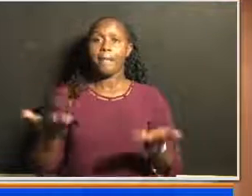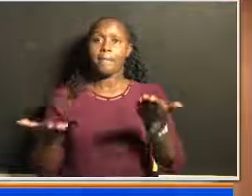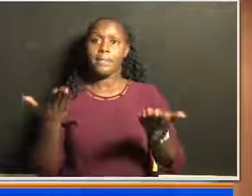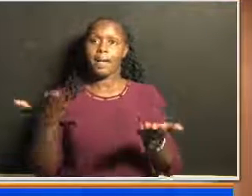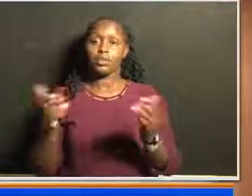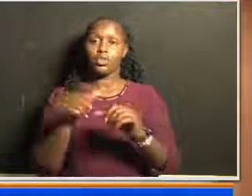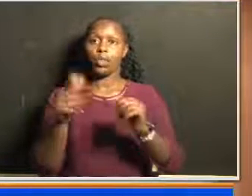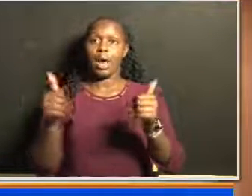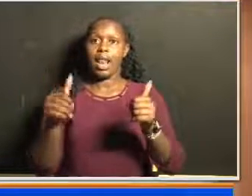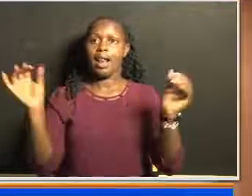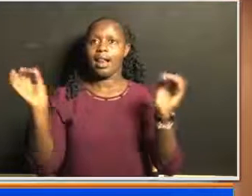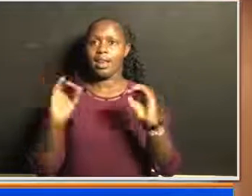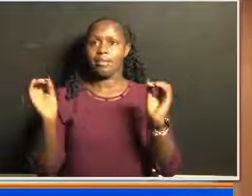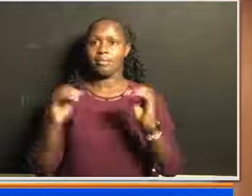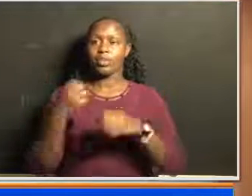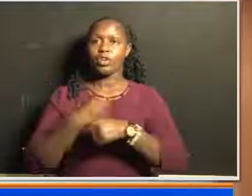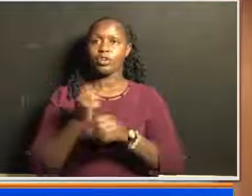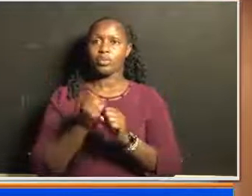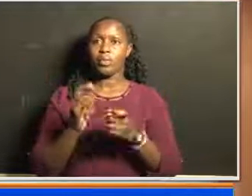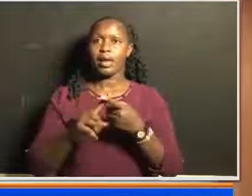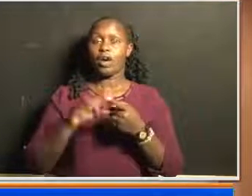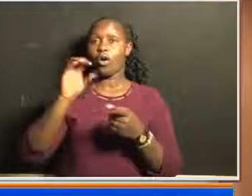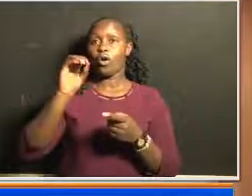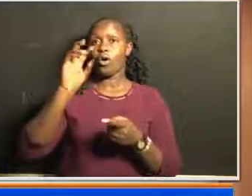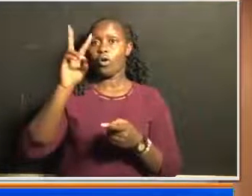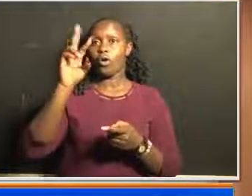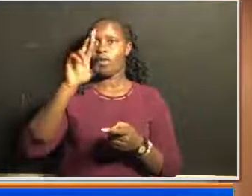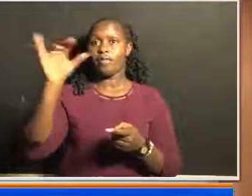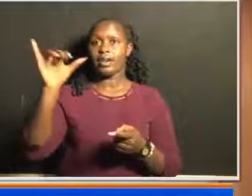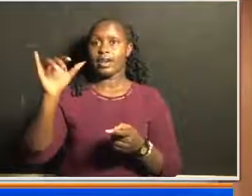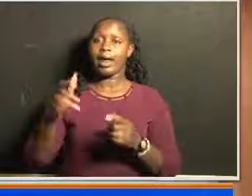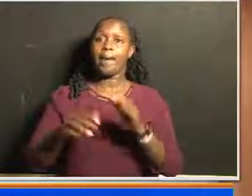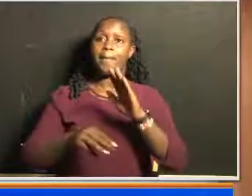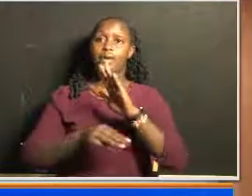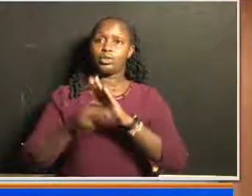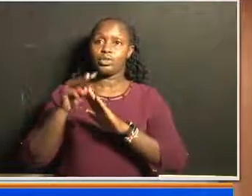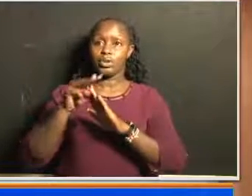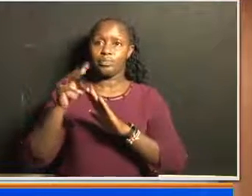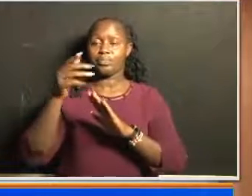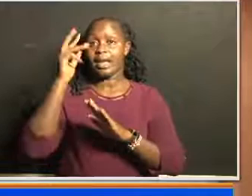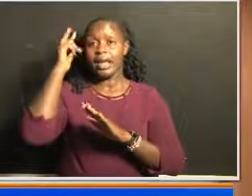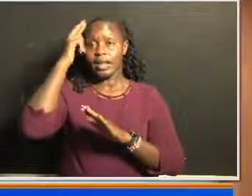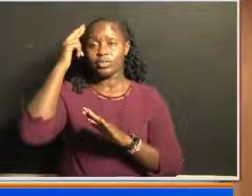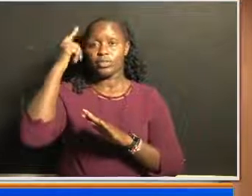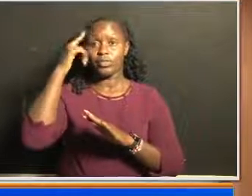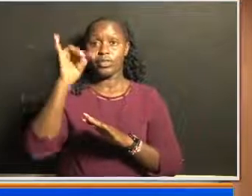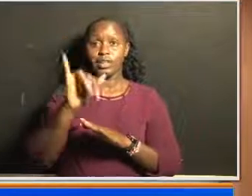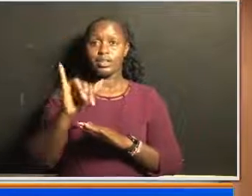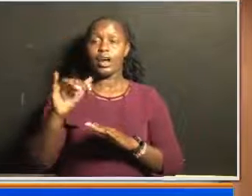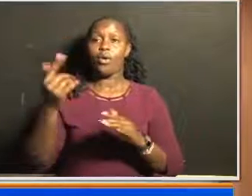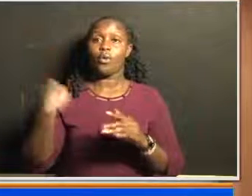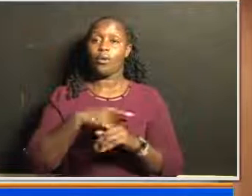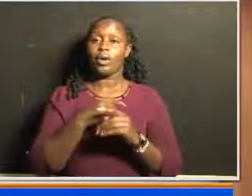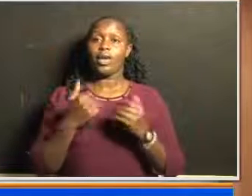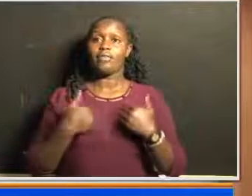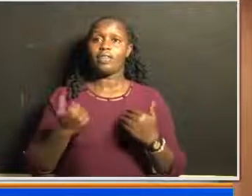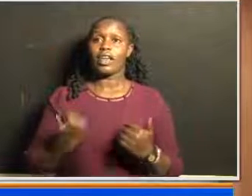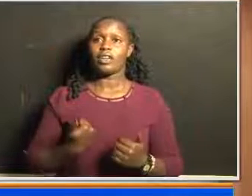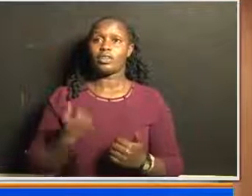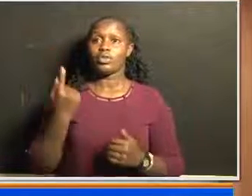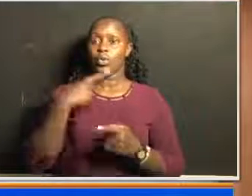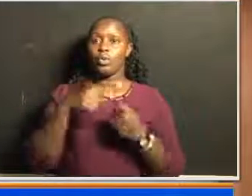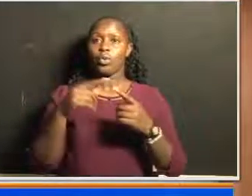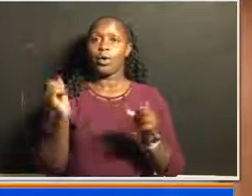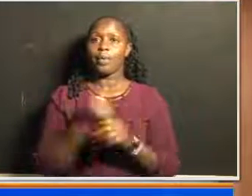enough to cause the eggs to mature well. So because of that, we end up with the ladies who are not able to have mature eggs,